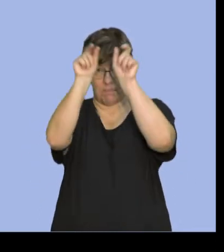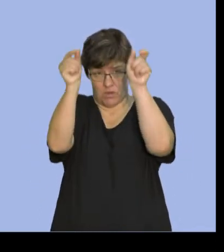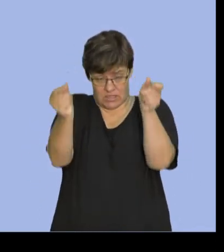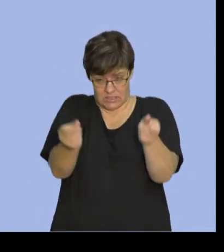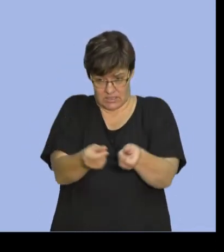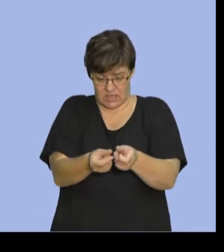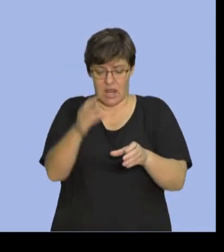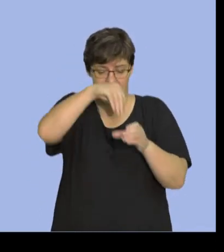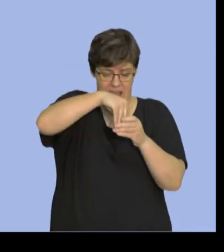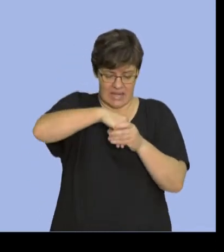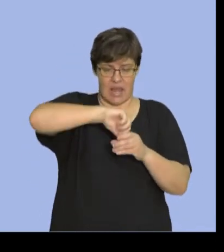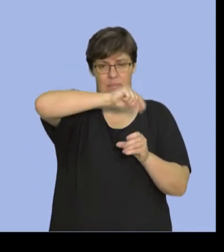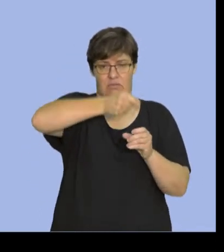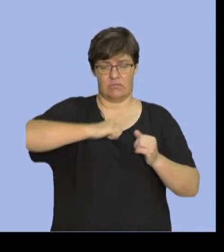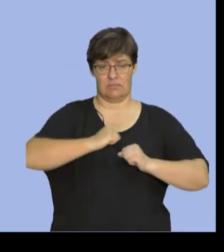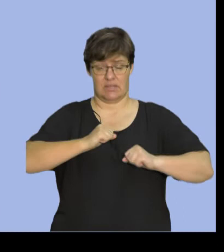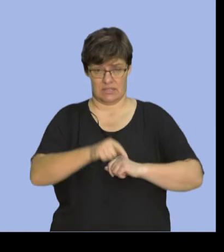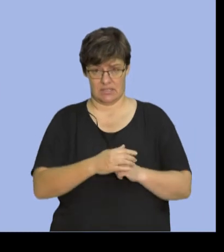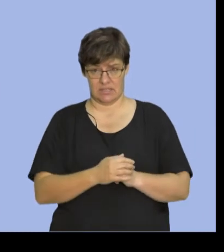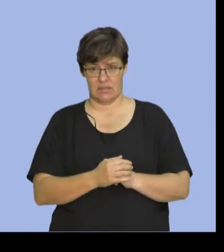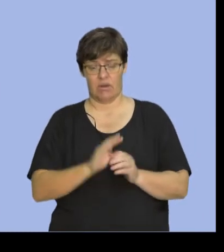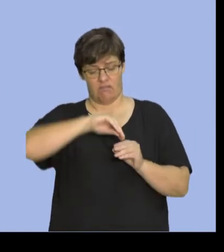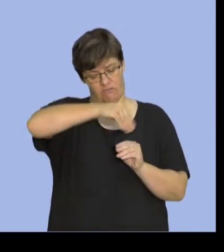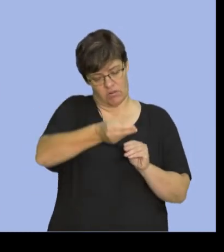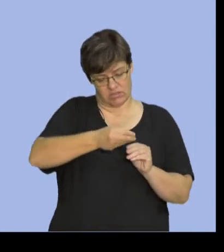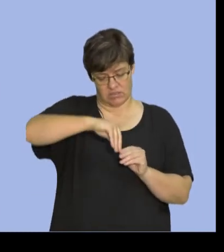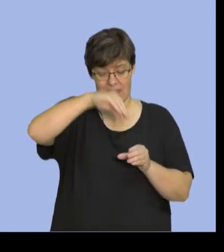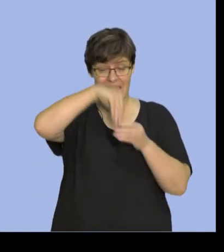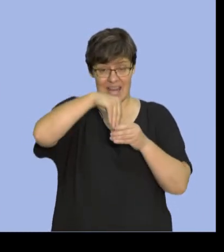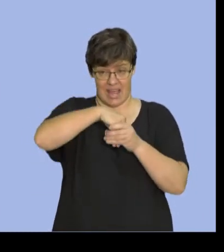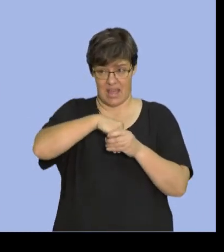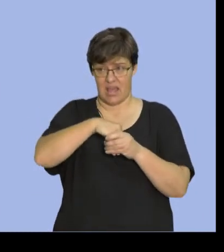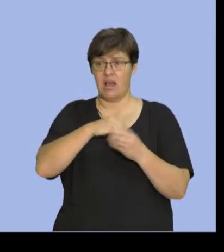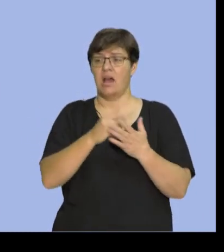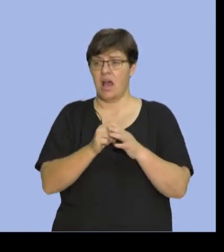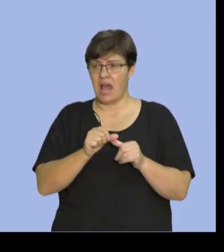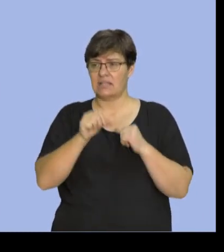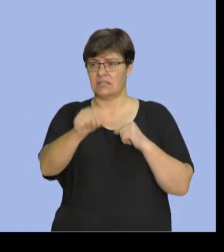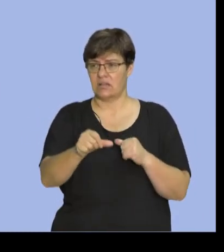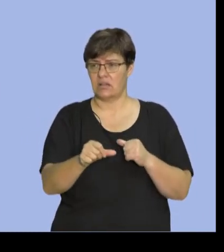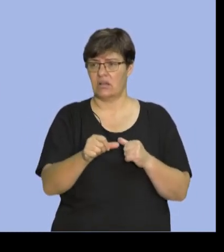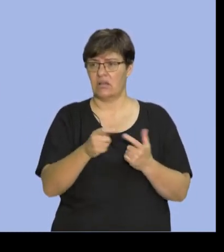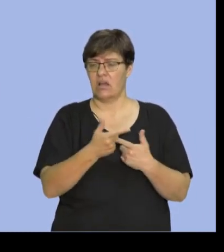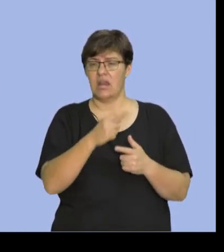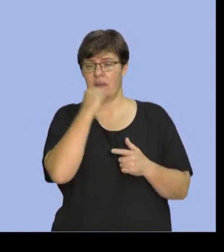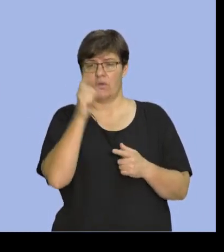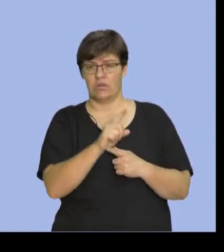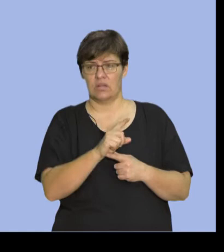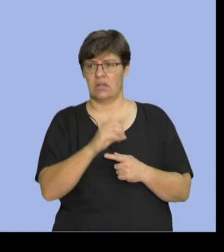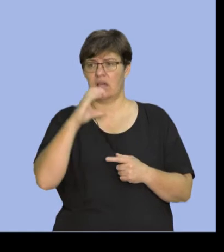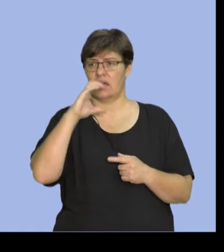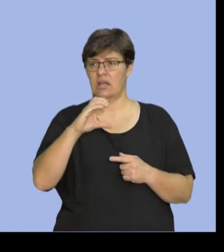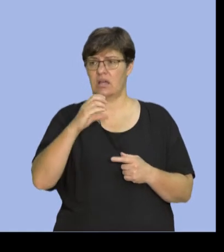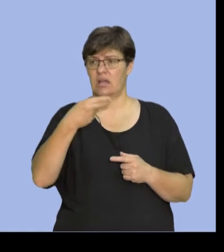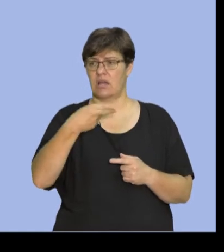an inner membrane space which is folded. The inner membrane is extended with folds called the cristae, as